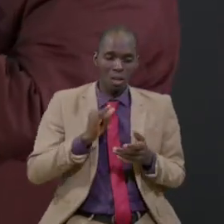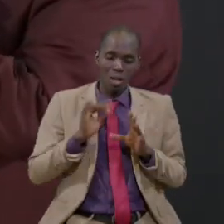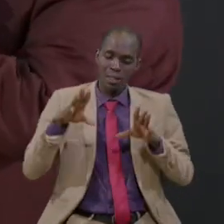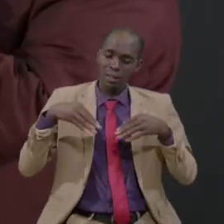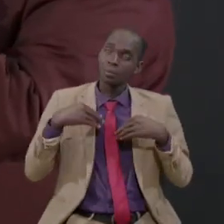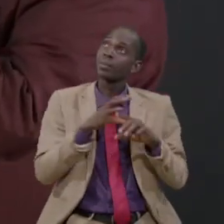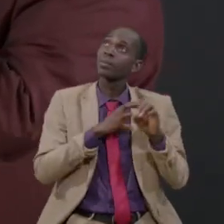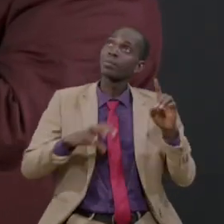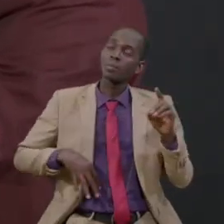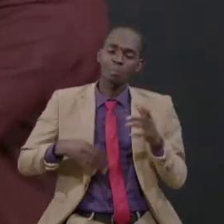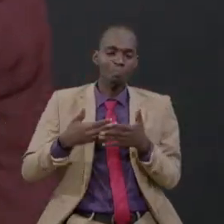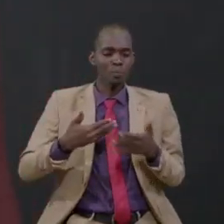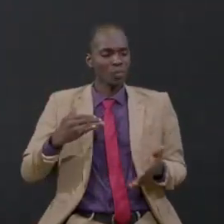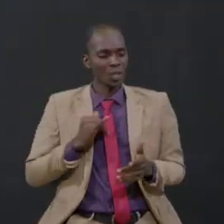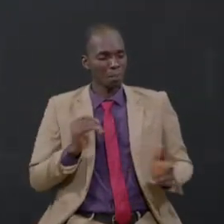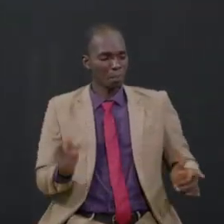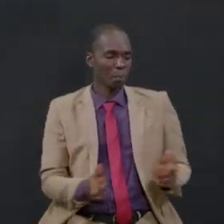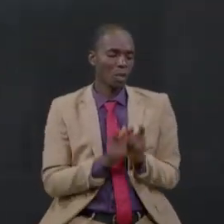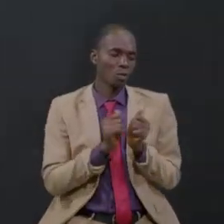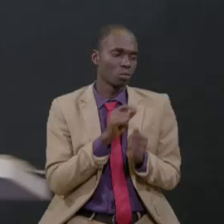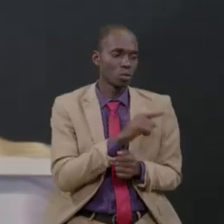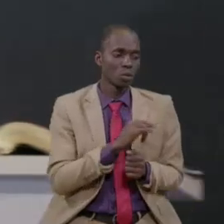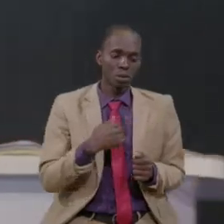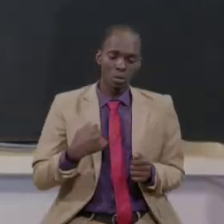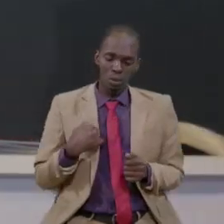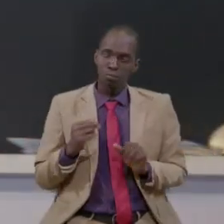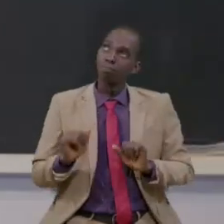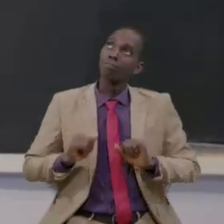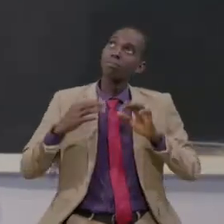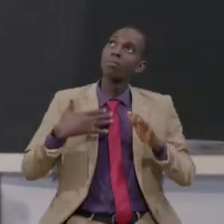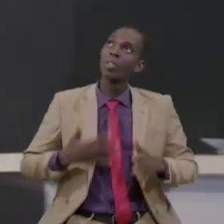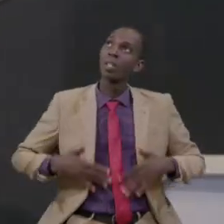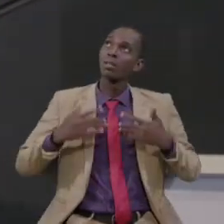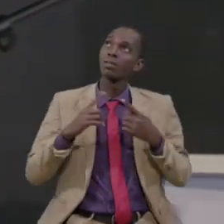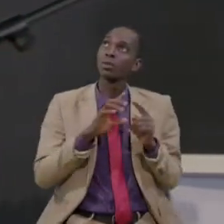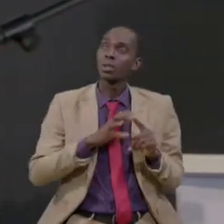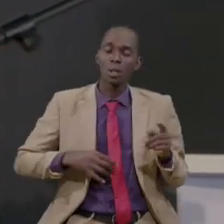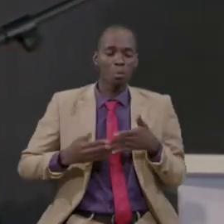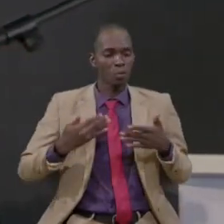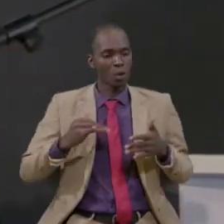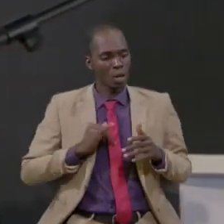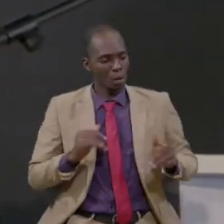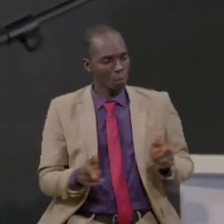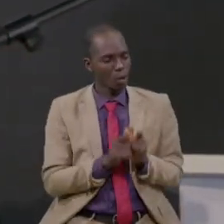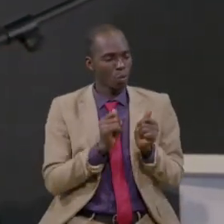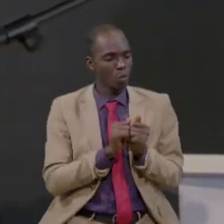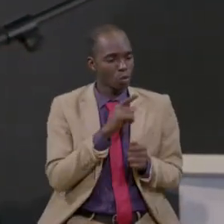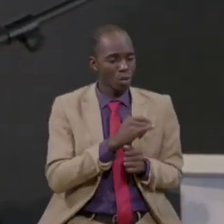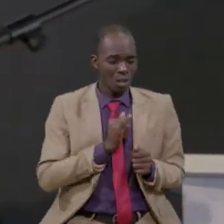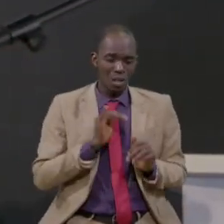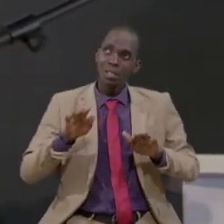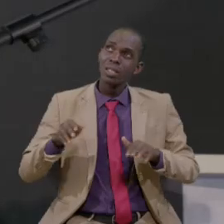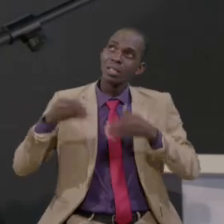committed our lives to Christ before you came in. And we gave him total